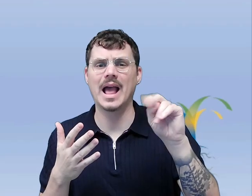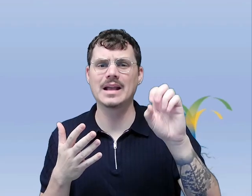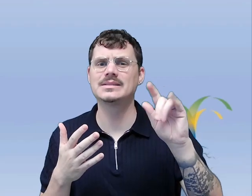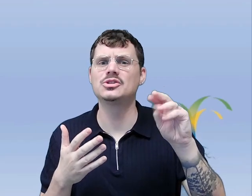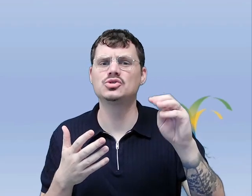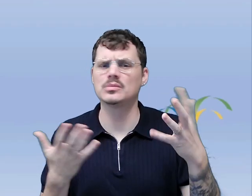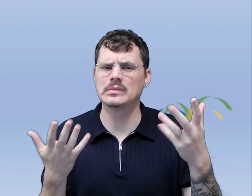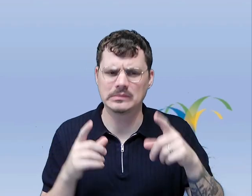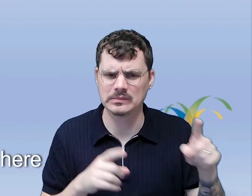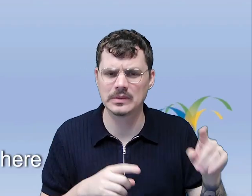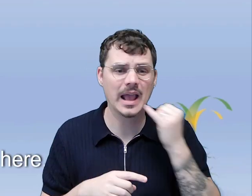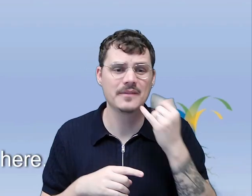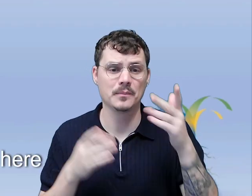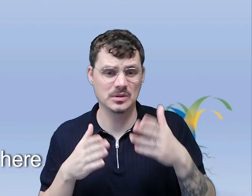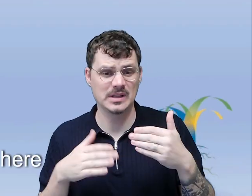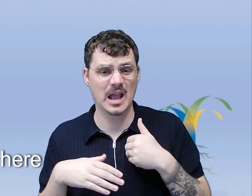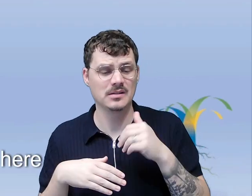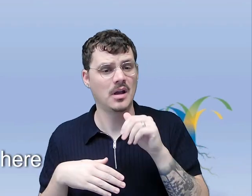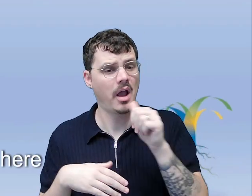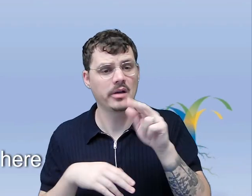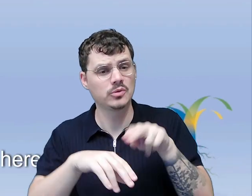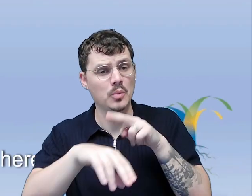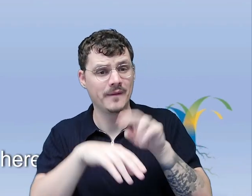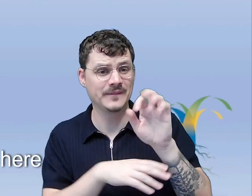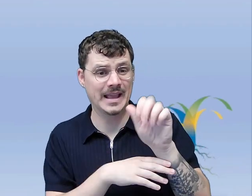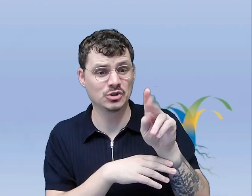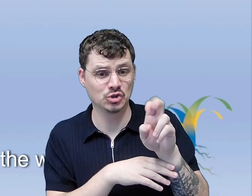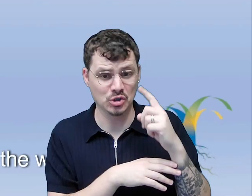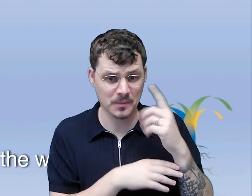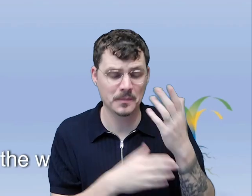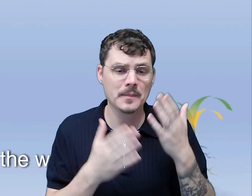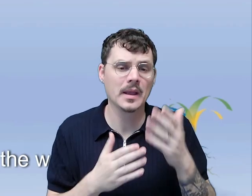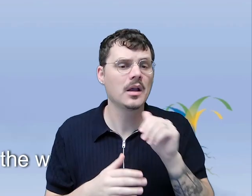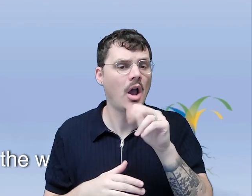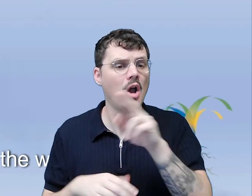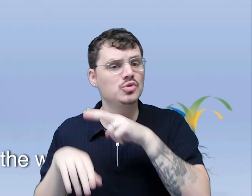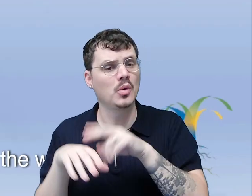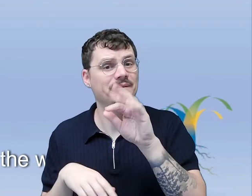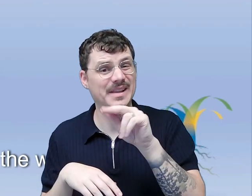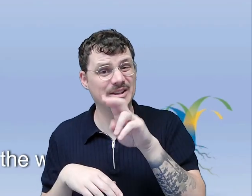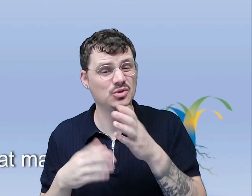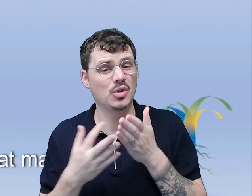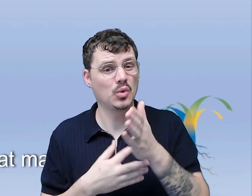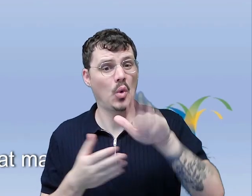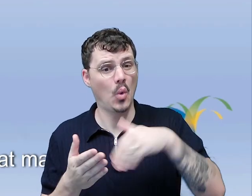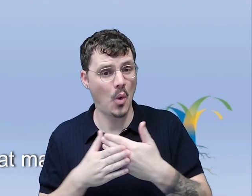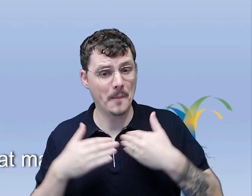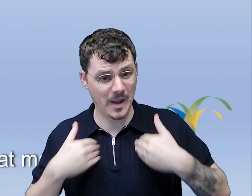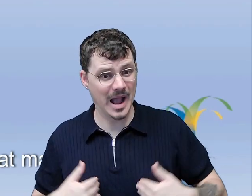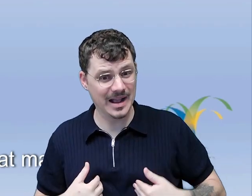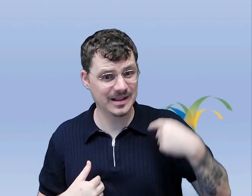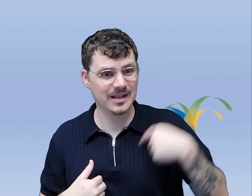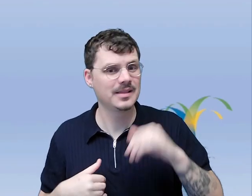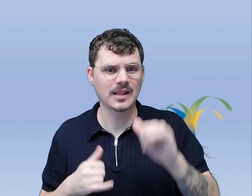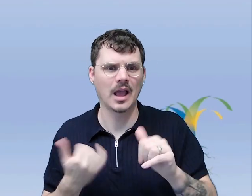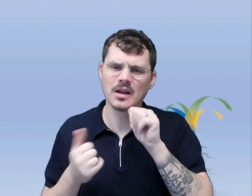of a midline syndrome. If a person has unusual features here, they may have unusual features all the way through the center of their body